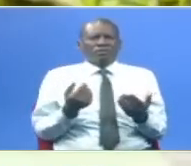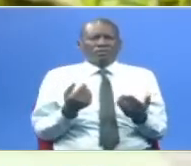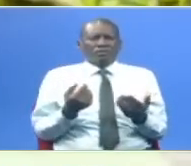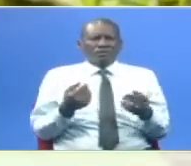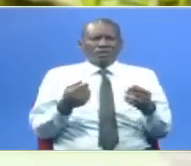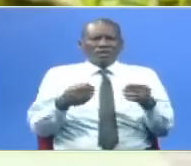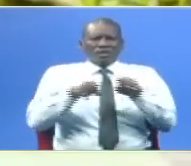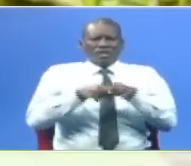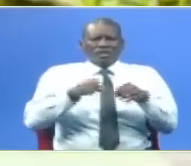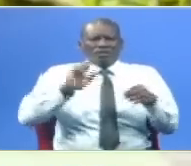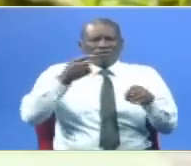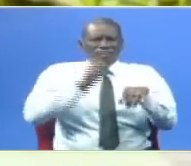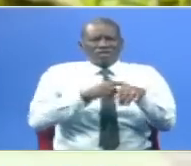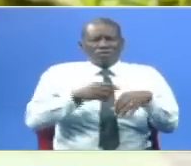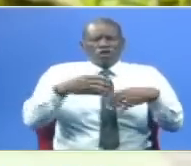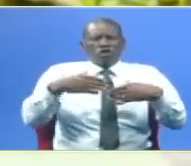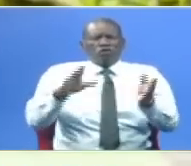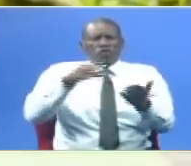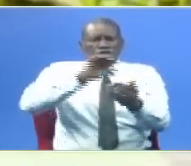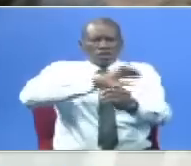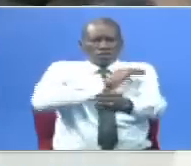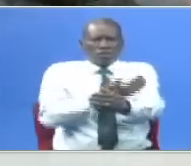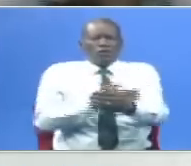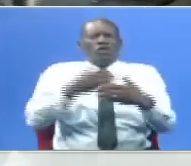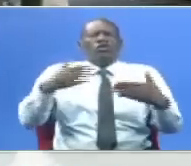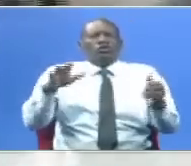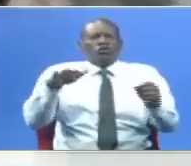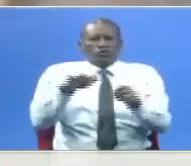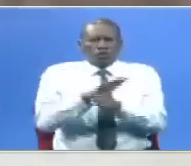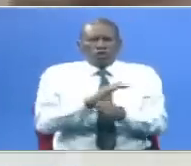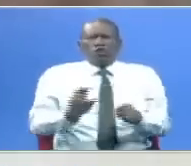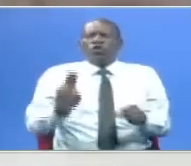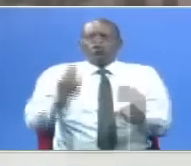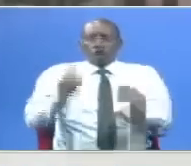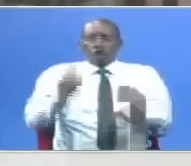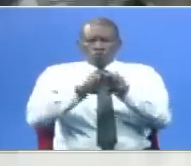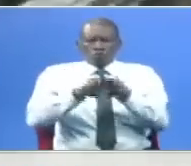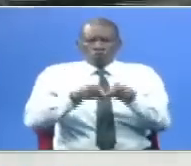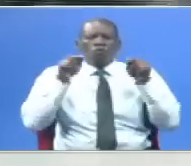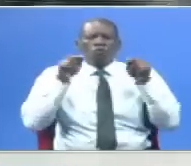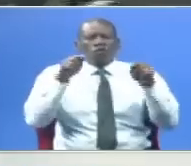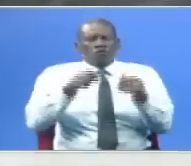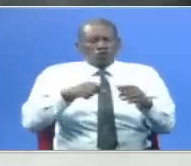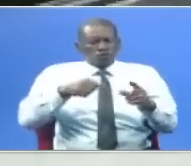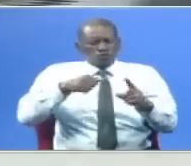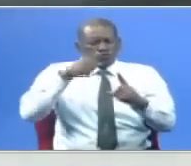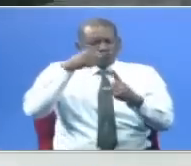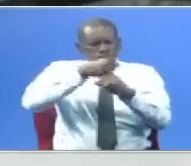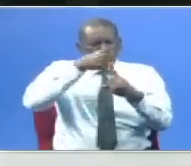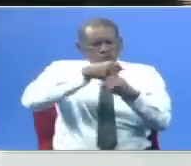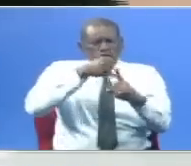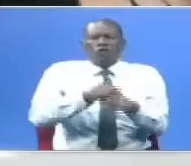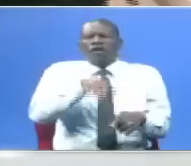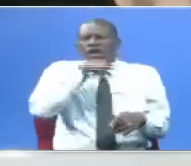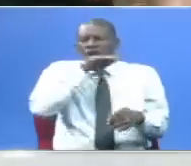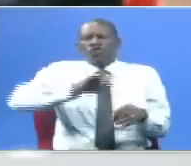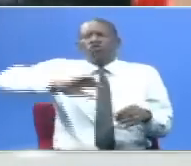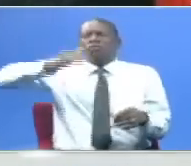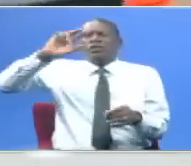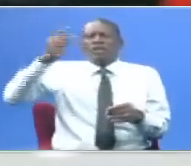because the first time he lost power, he lost it completely. Uhuru was also accused of pushing the Odinga narrative to his Mount